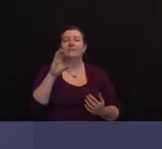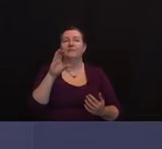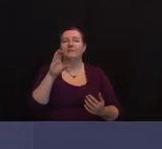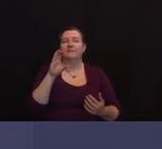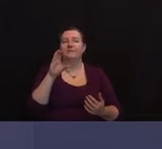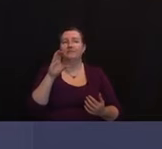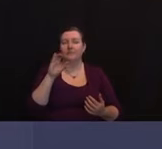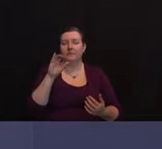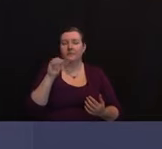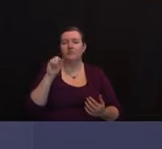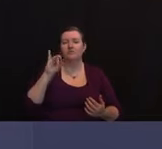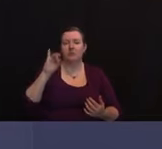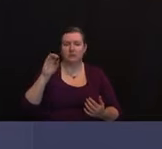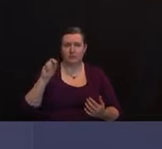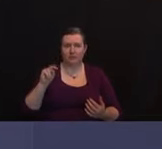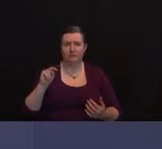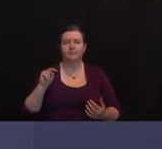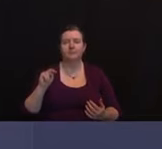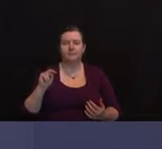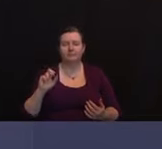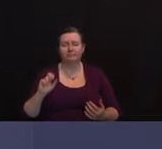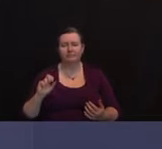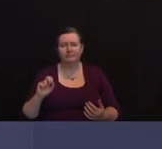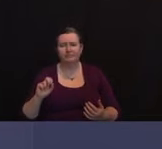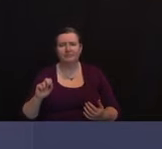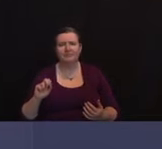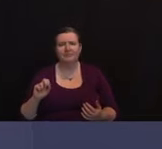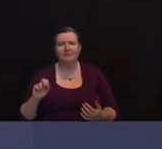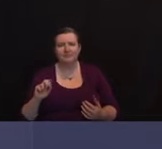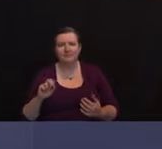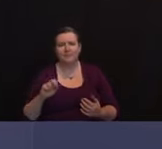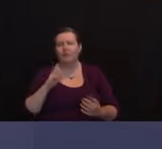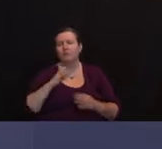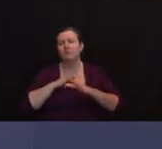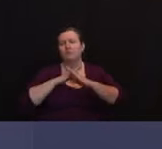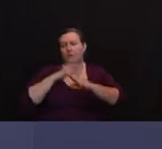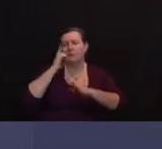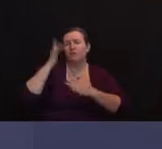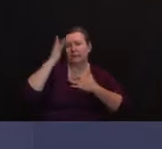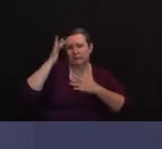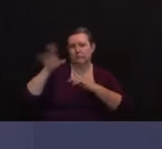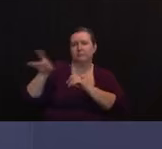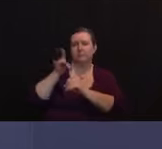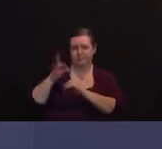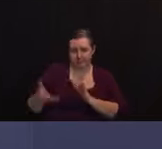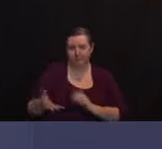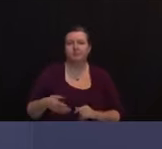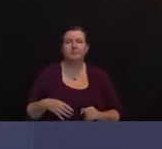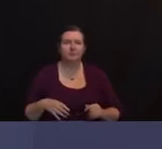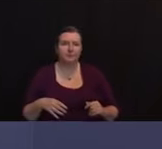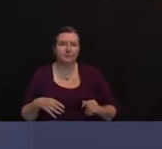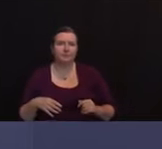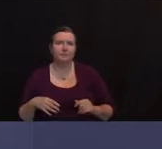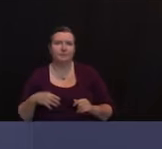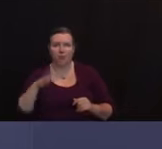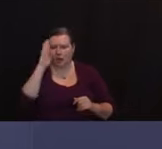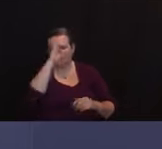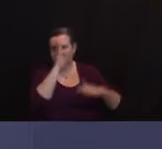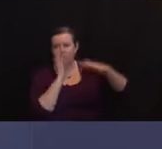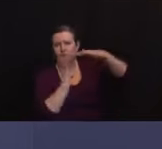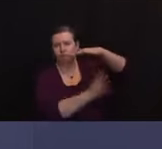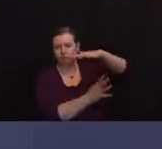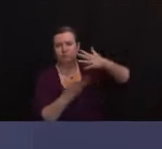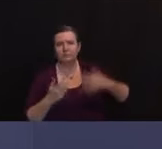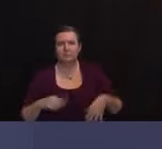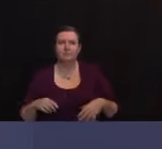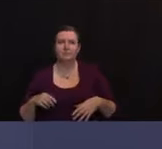protecting you against severe disease, hospitalizations, and death. We don't know about reinfections yet. It's still under